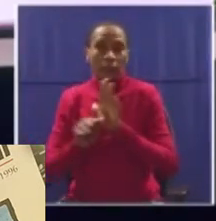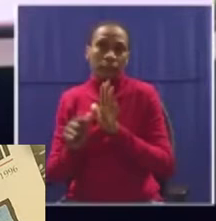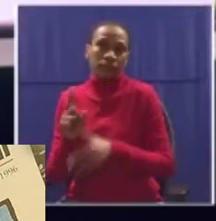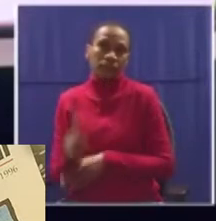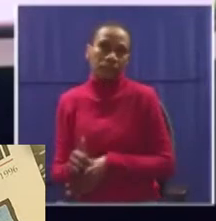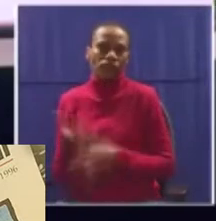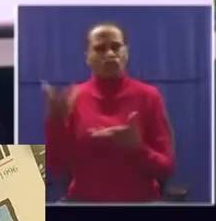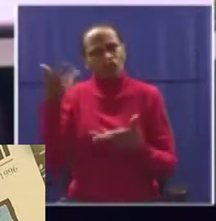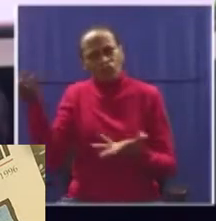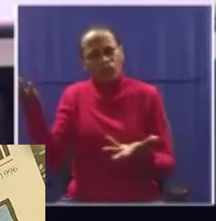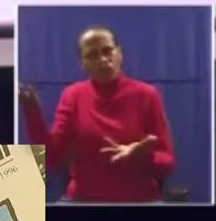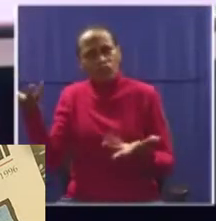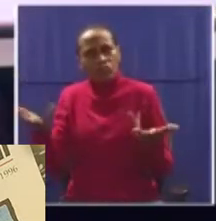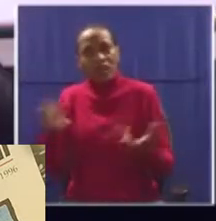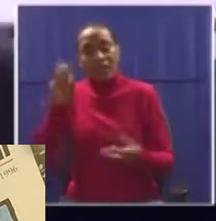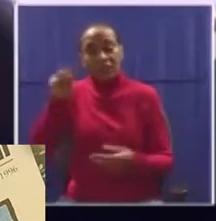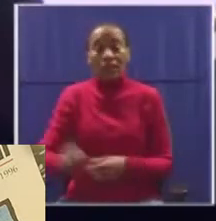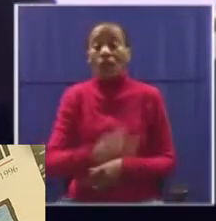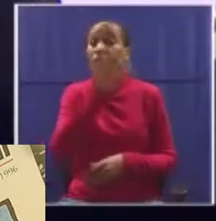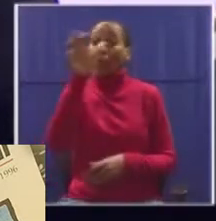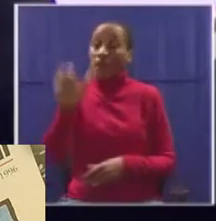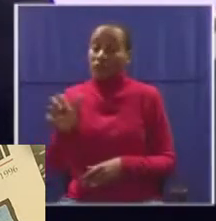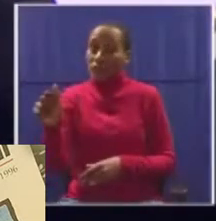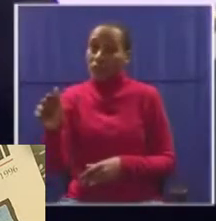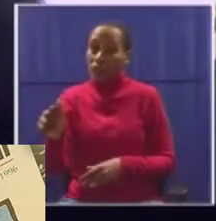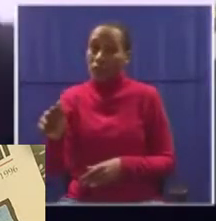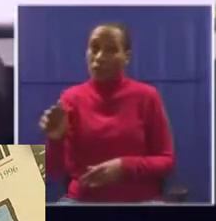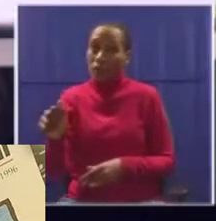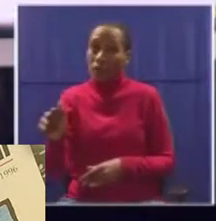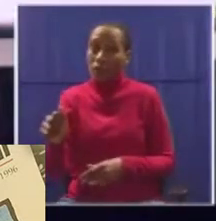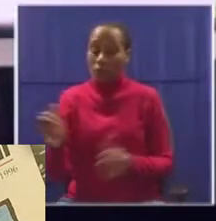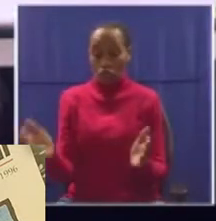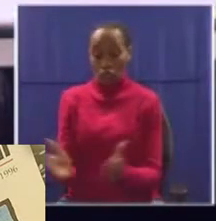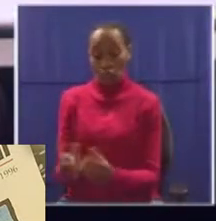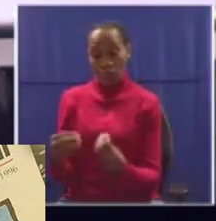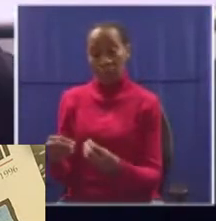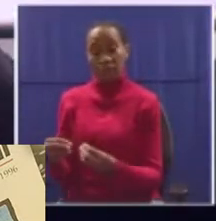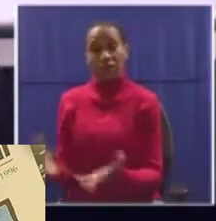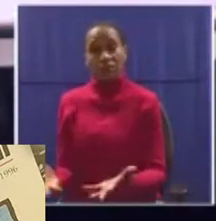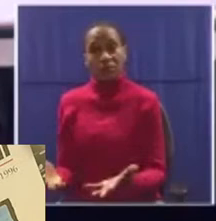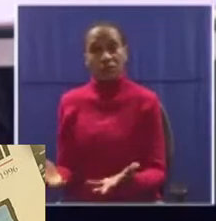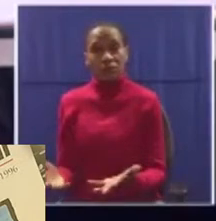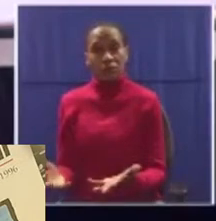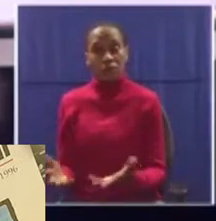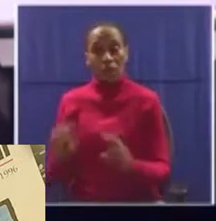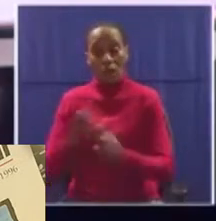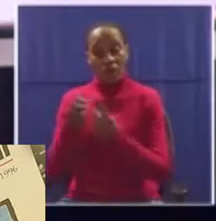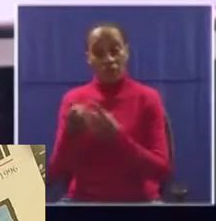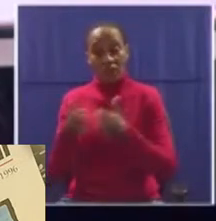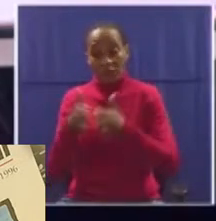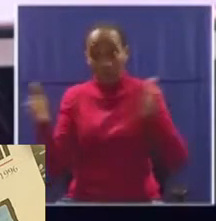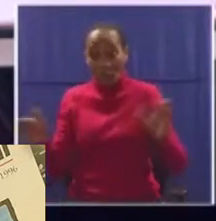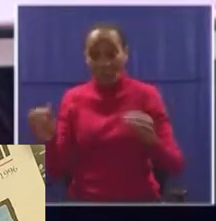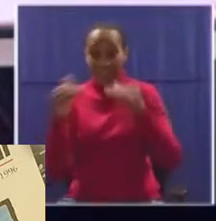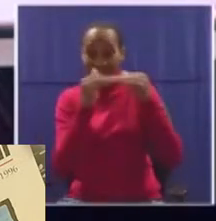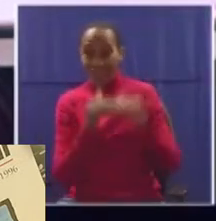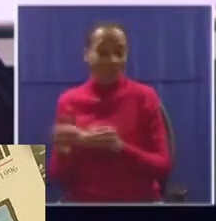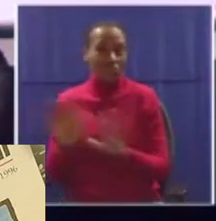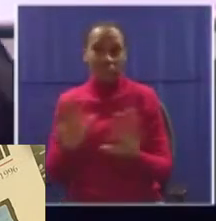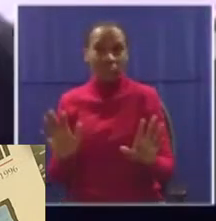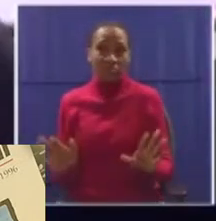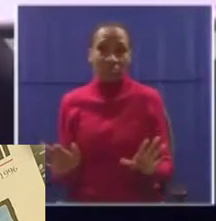you know South Africa's uh for small business the environment is not conducive and let me tell you